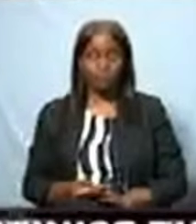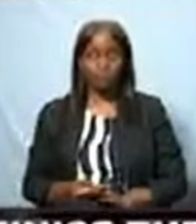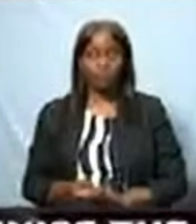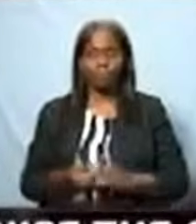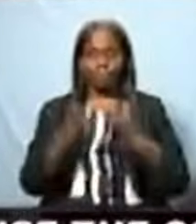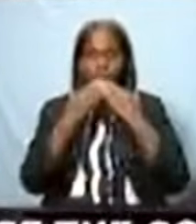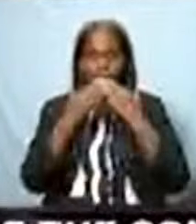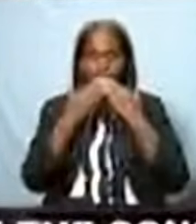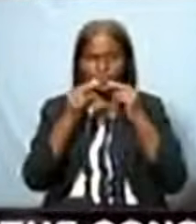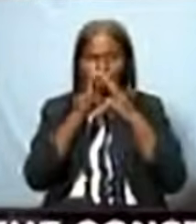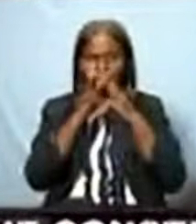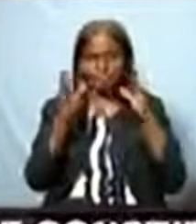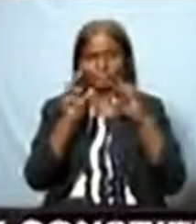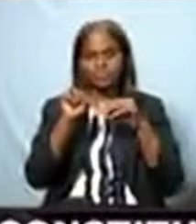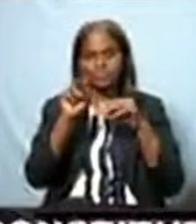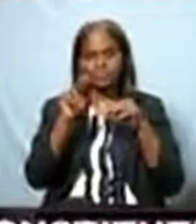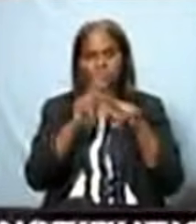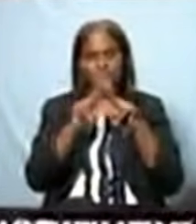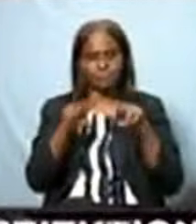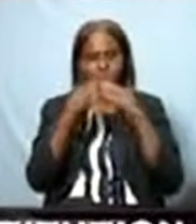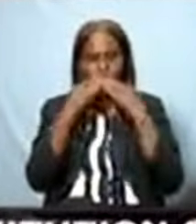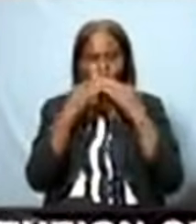Thank you very much, Mr. Chair.